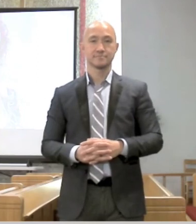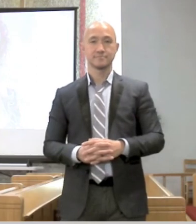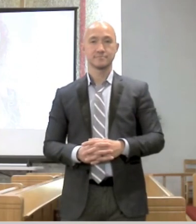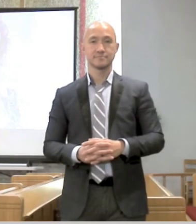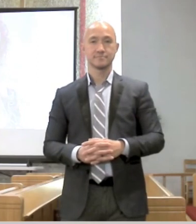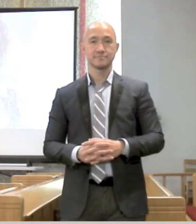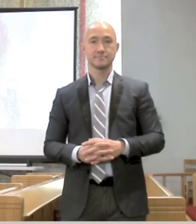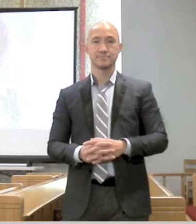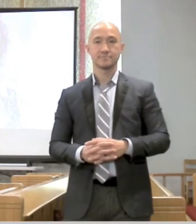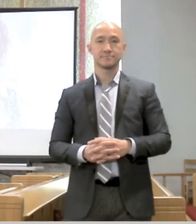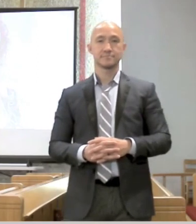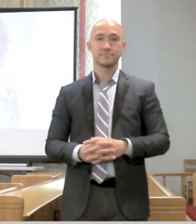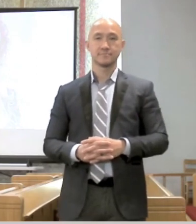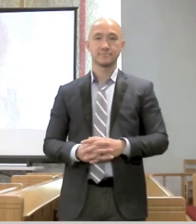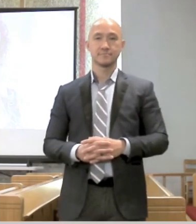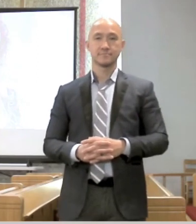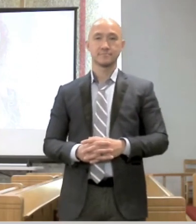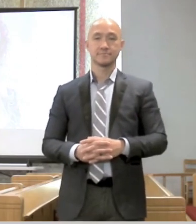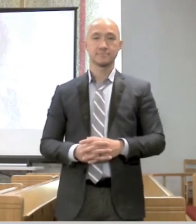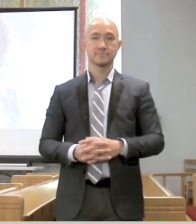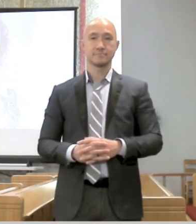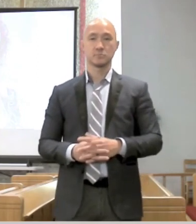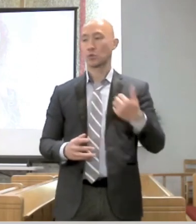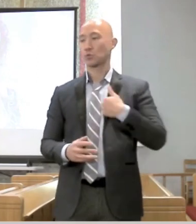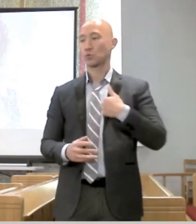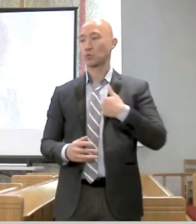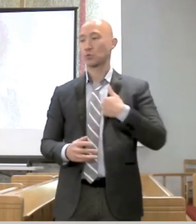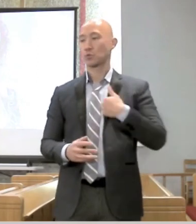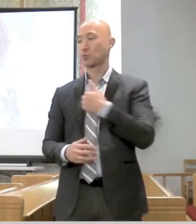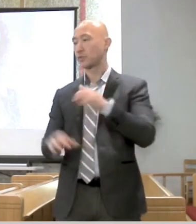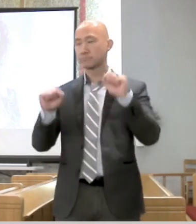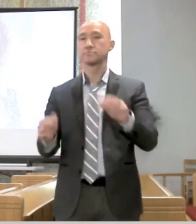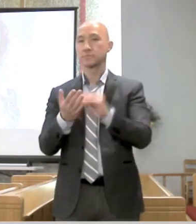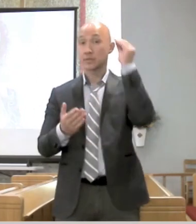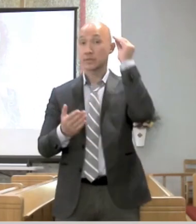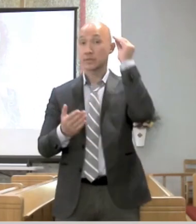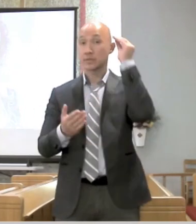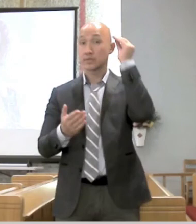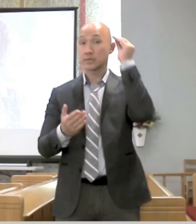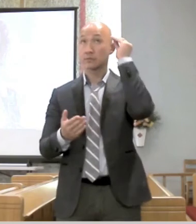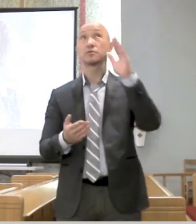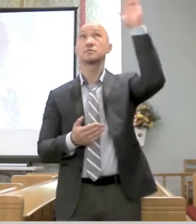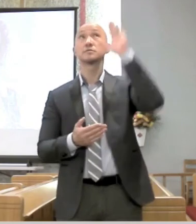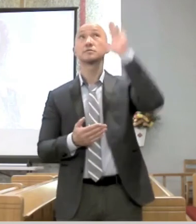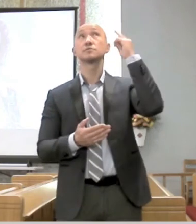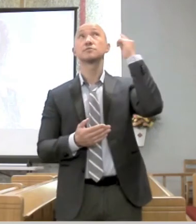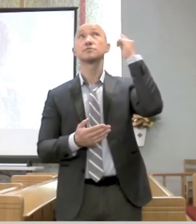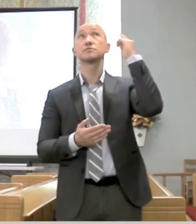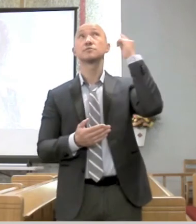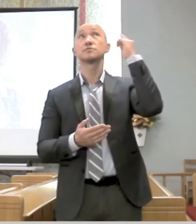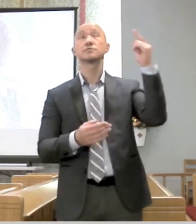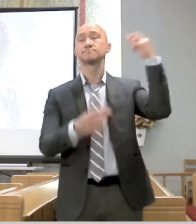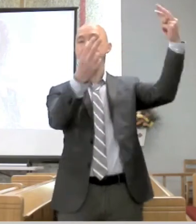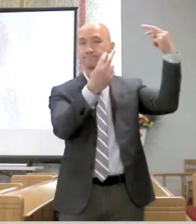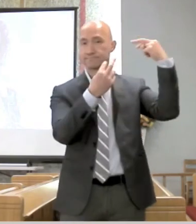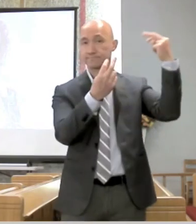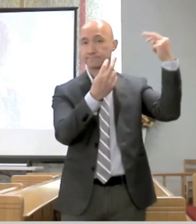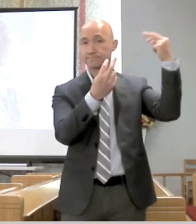And it's smart for us to learn through all these accounts that we want to make choices that end